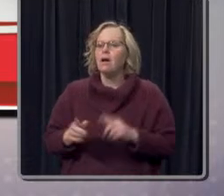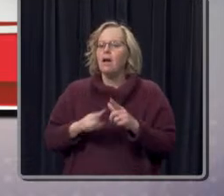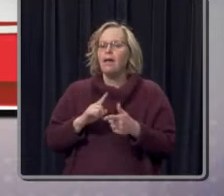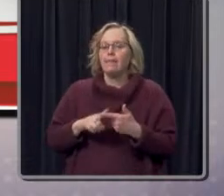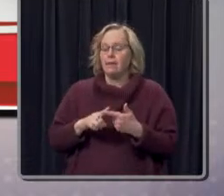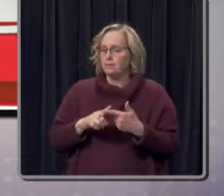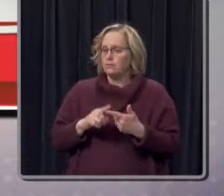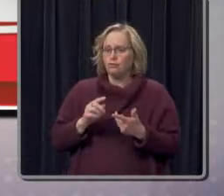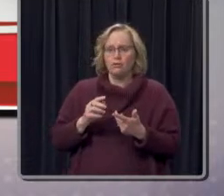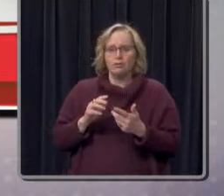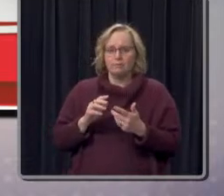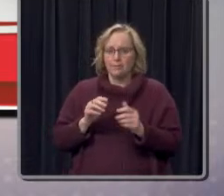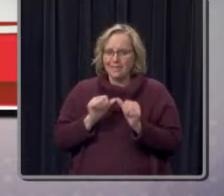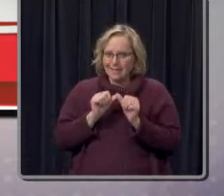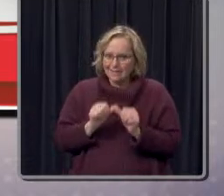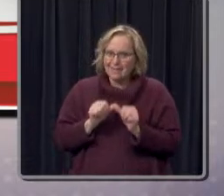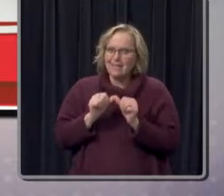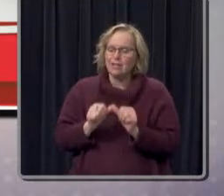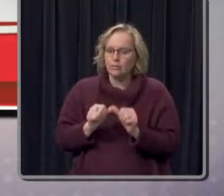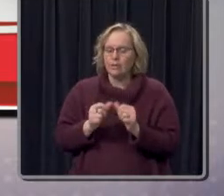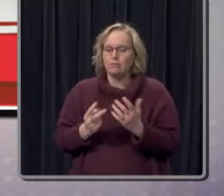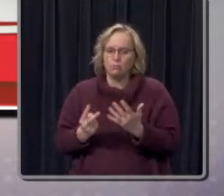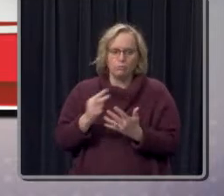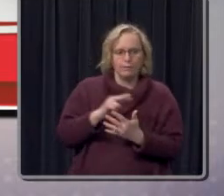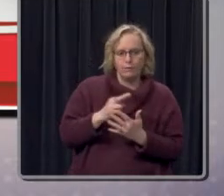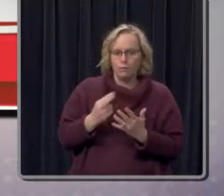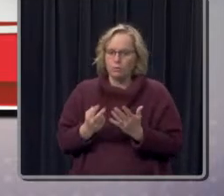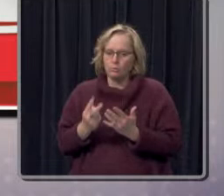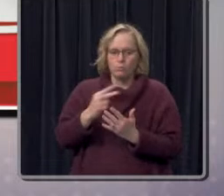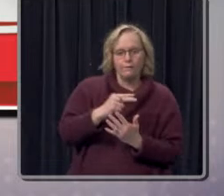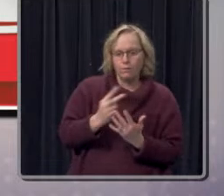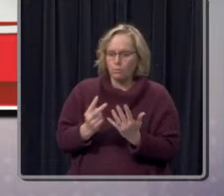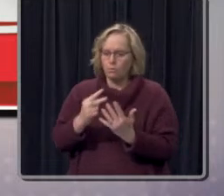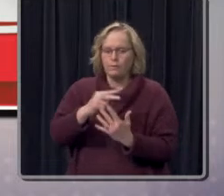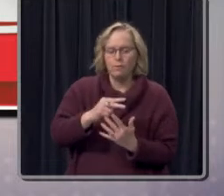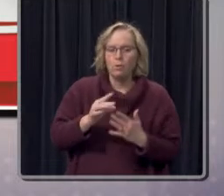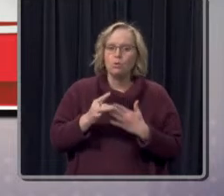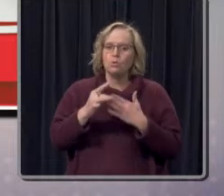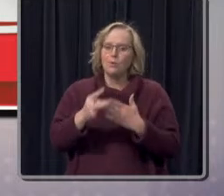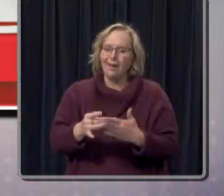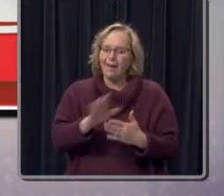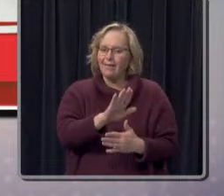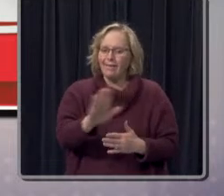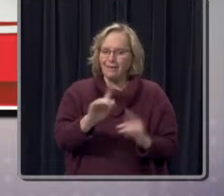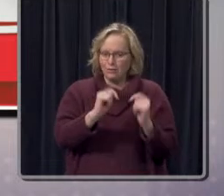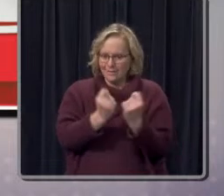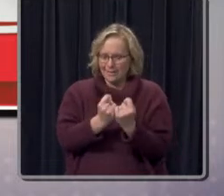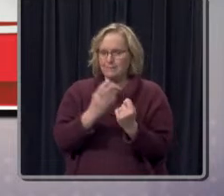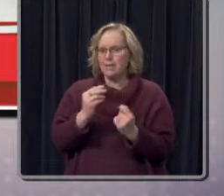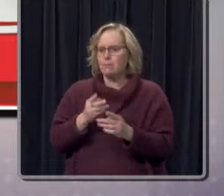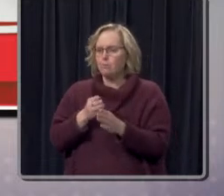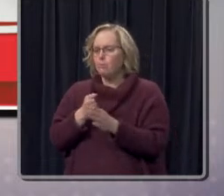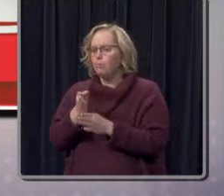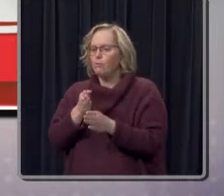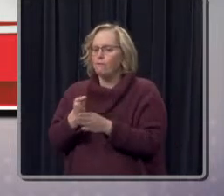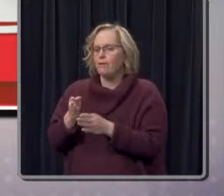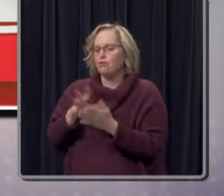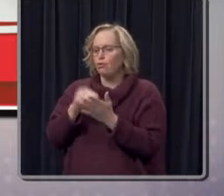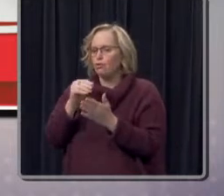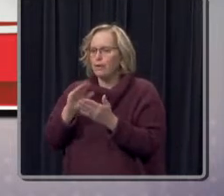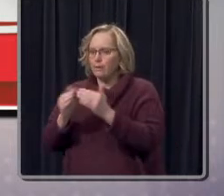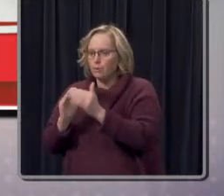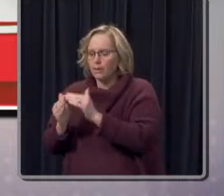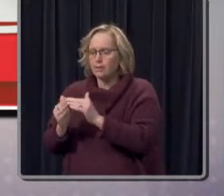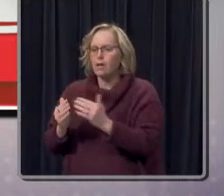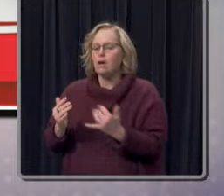continuous review of how to, again, guide their teams and guide their professional learning communities. So having said all of that, I am now going